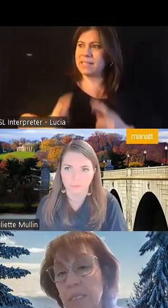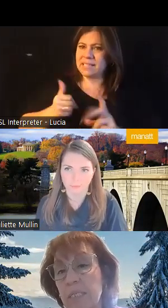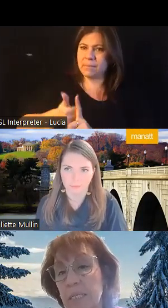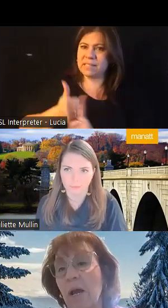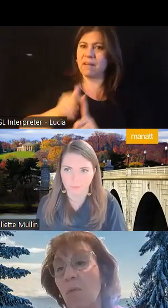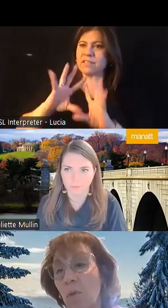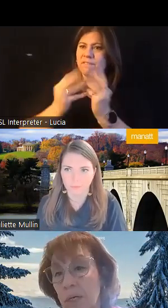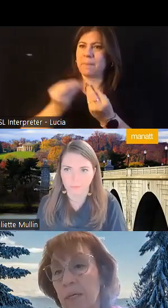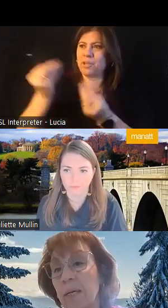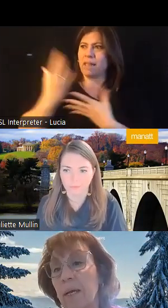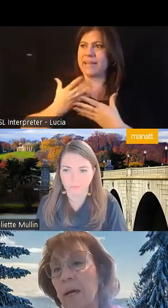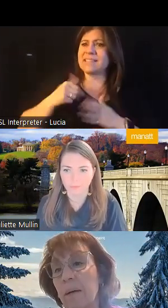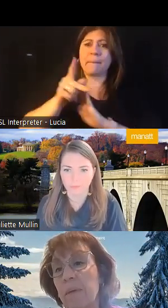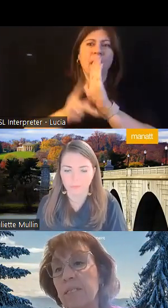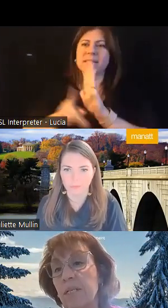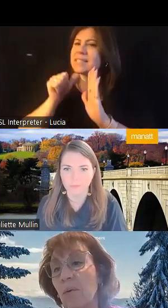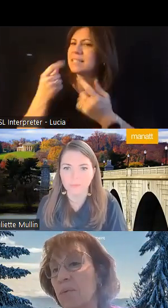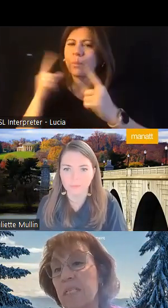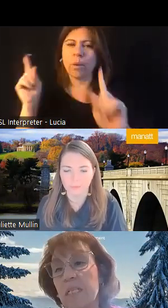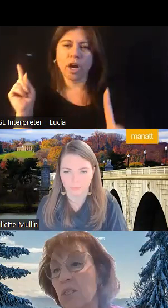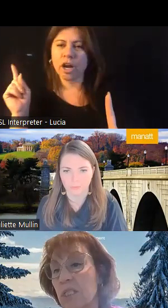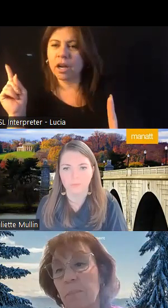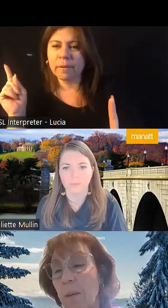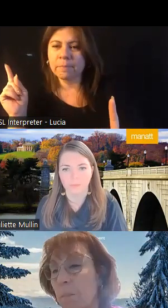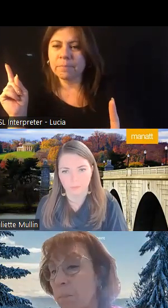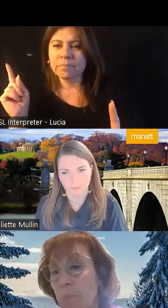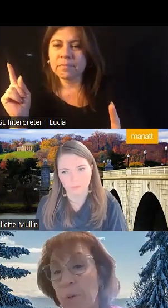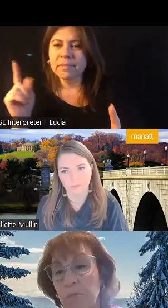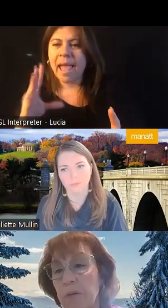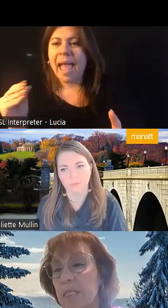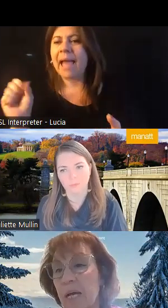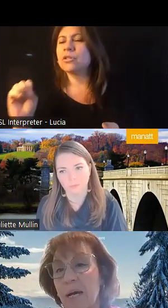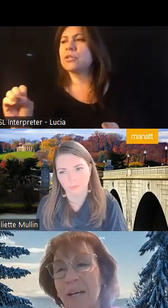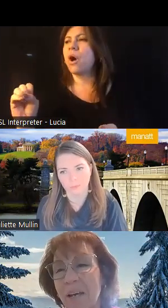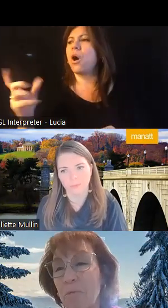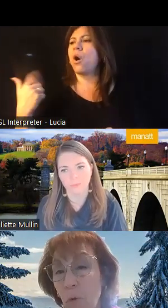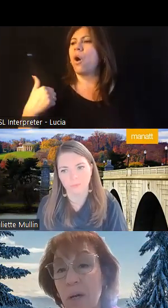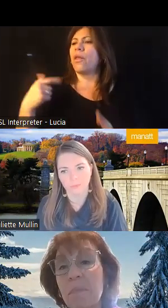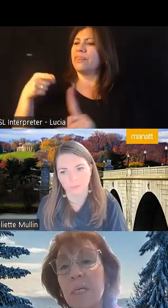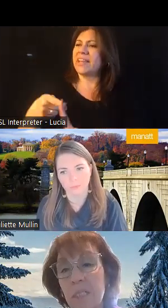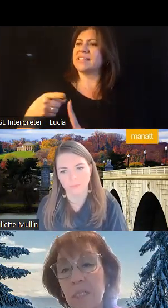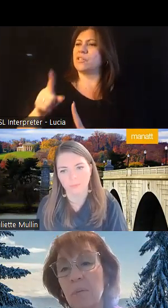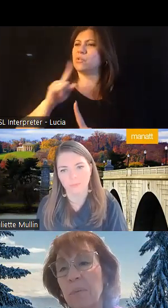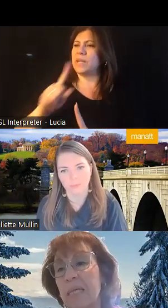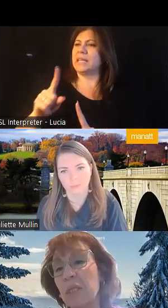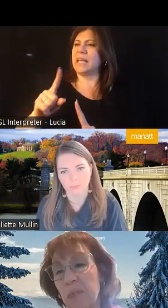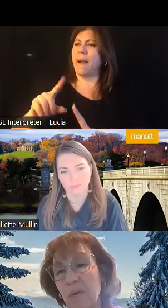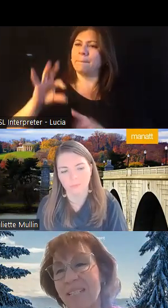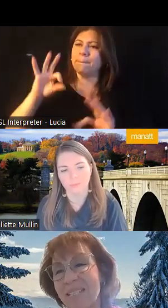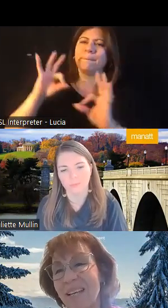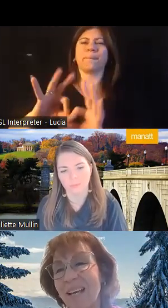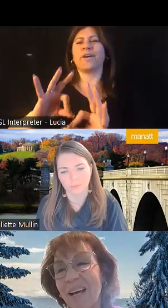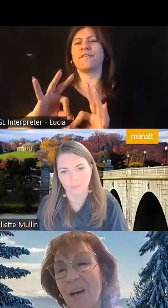the policies did not work. And so this is just a perfect forum to begin